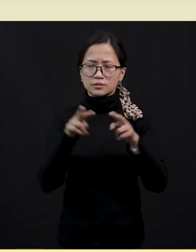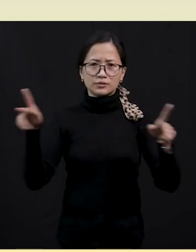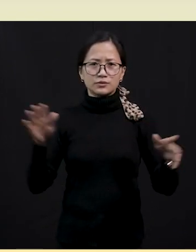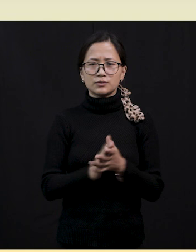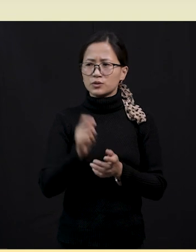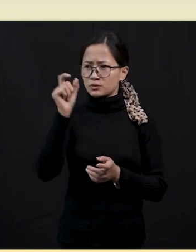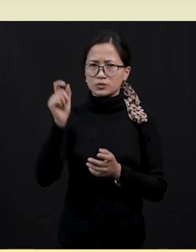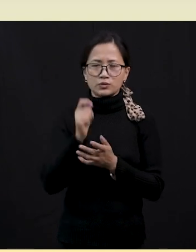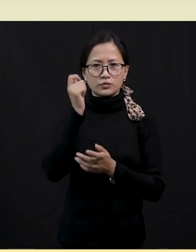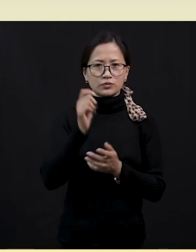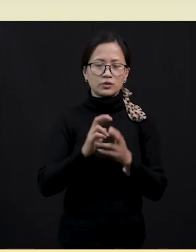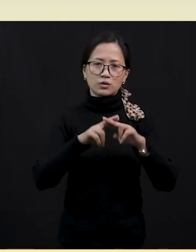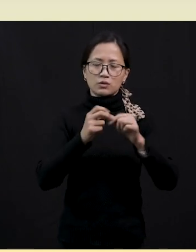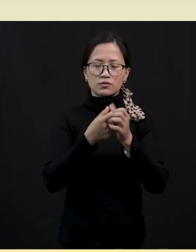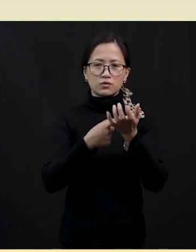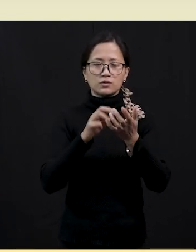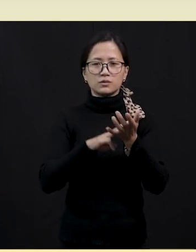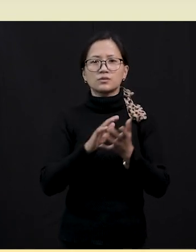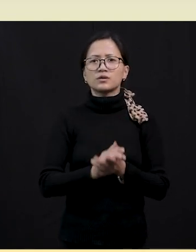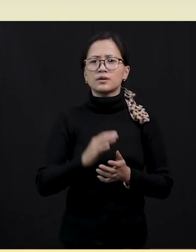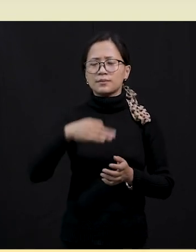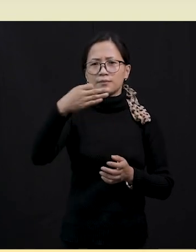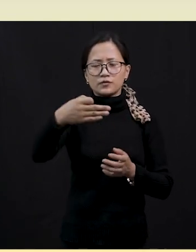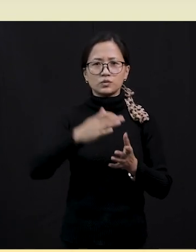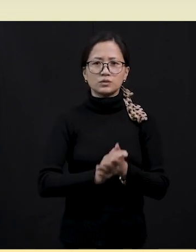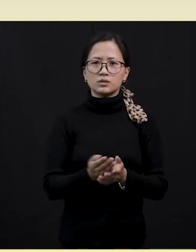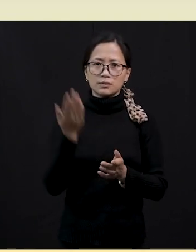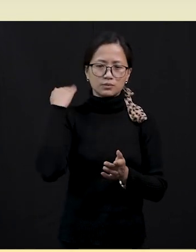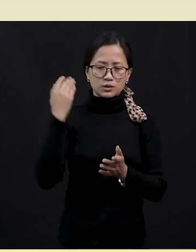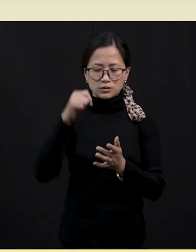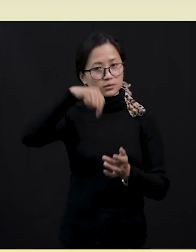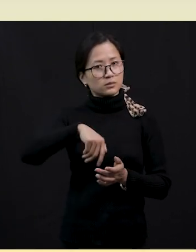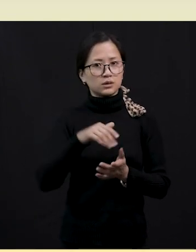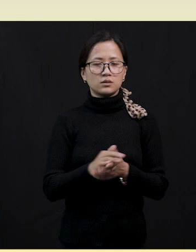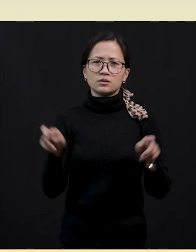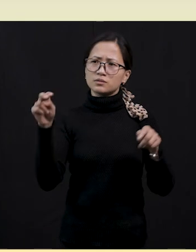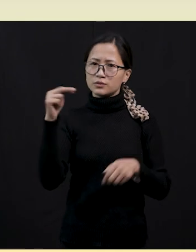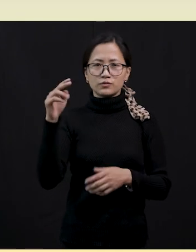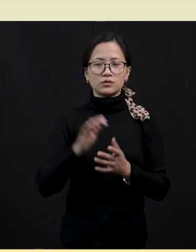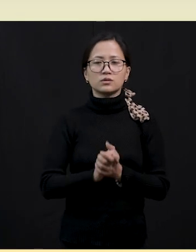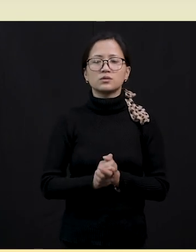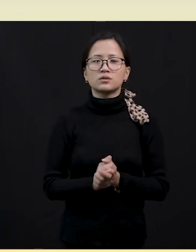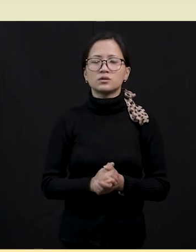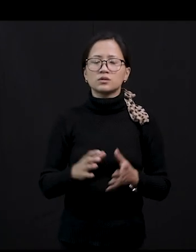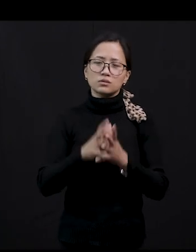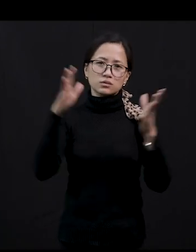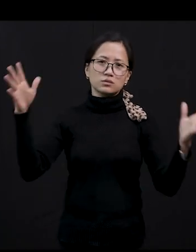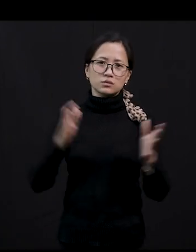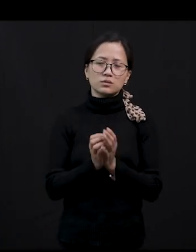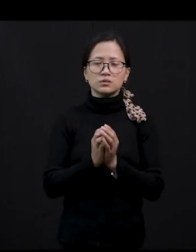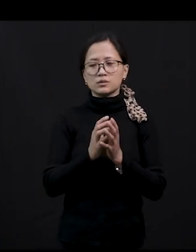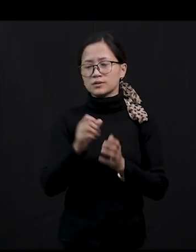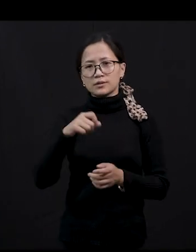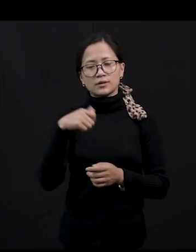different verb forms, that is your present, past and future, you can refer, and you can also do a lot